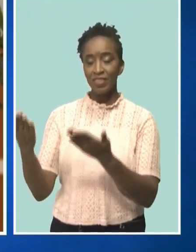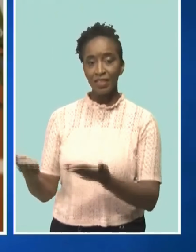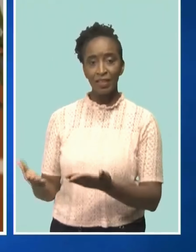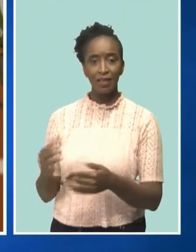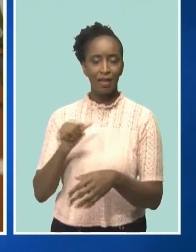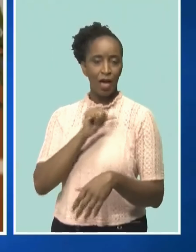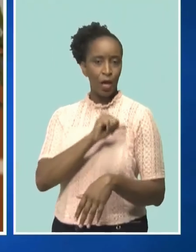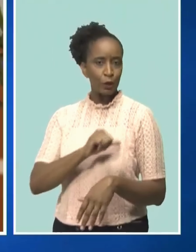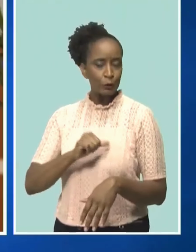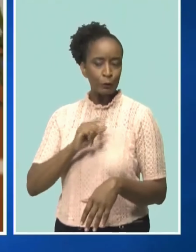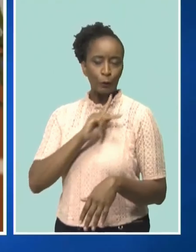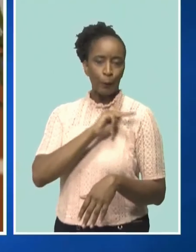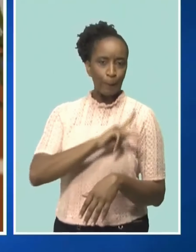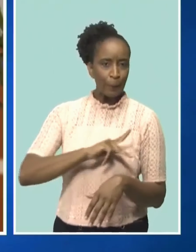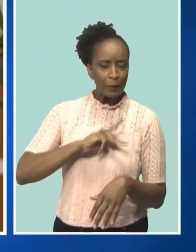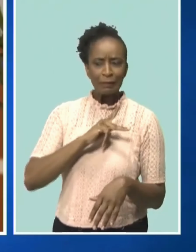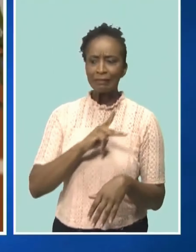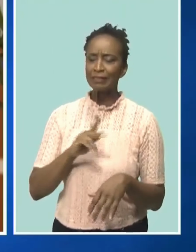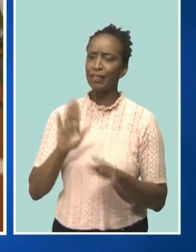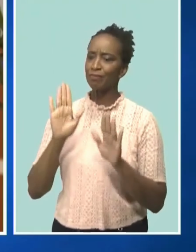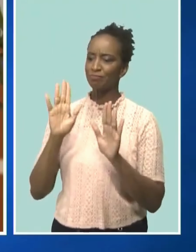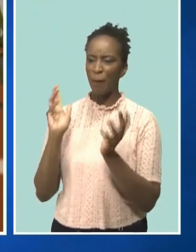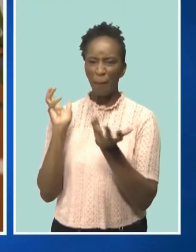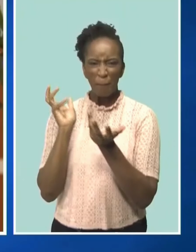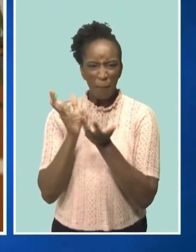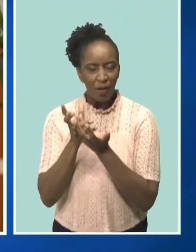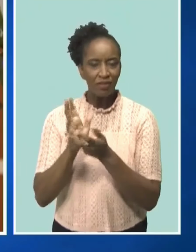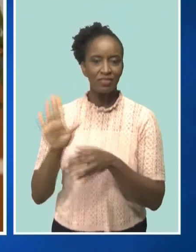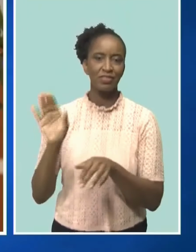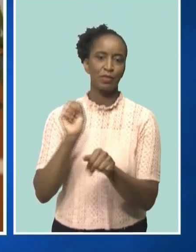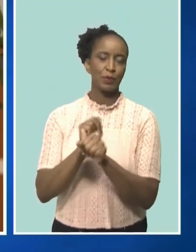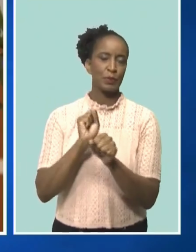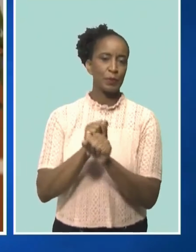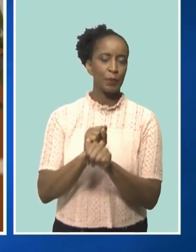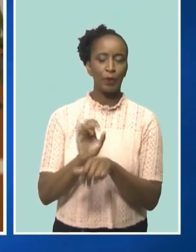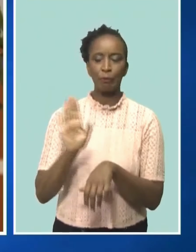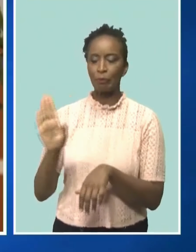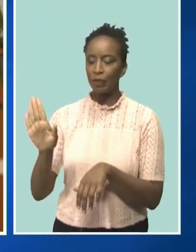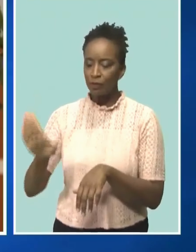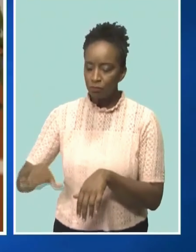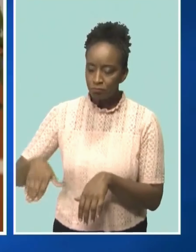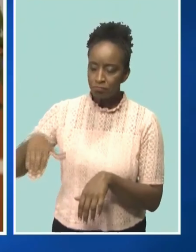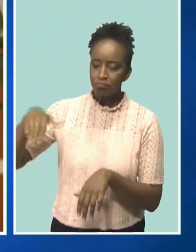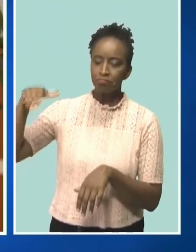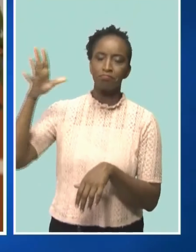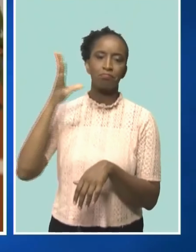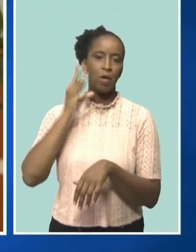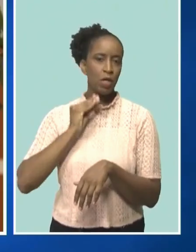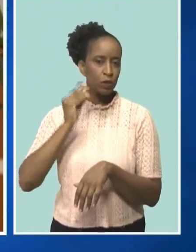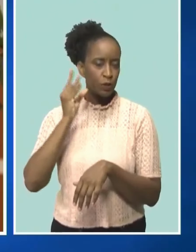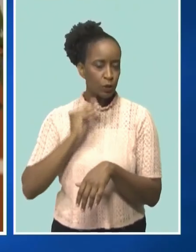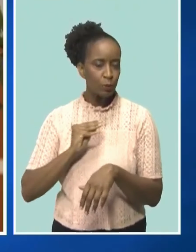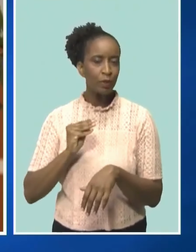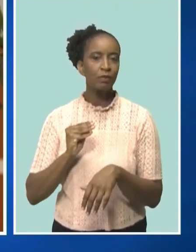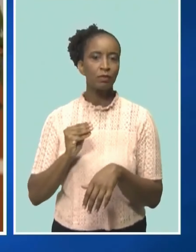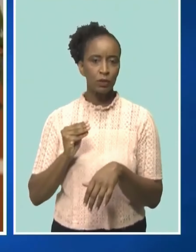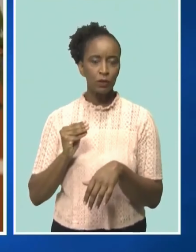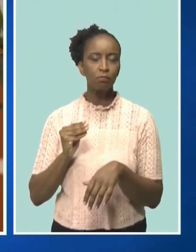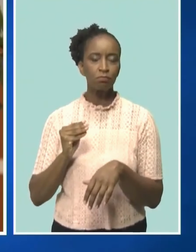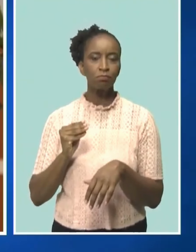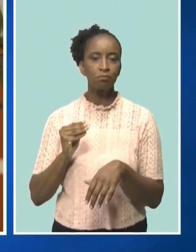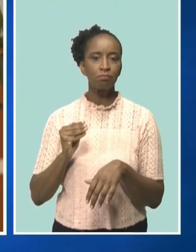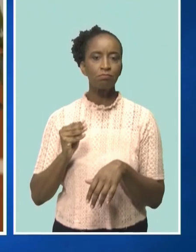his job. His own personal life experiences blended to produce a man who lived